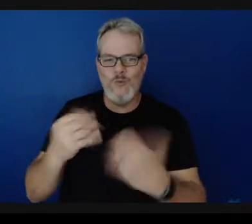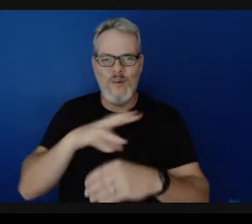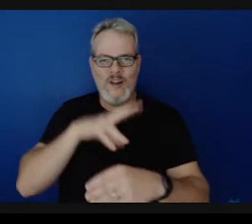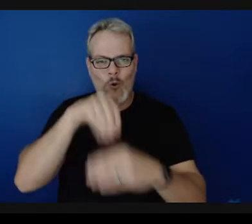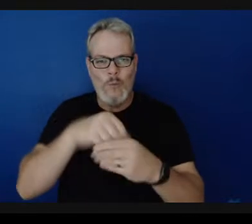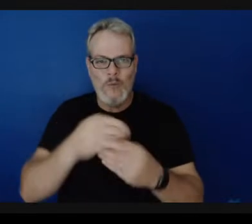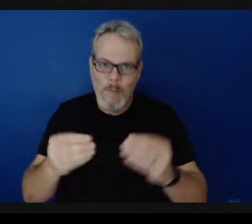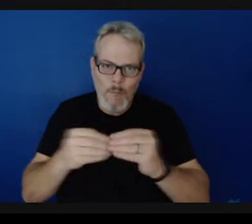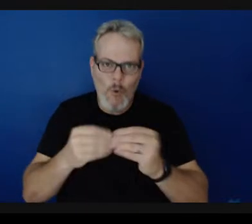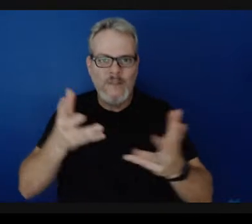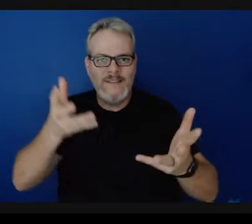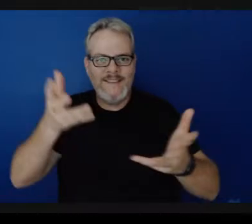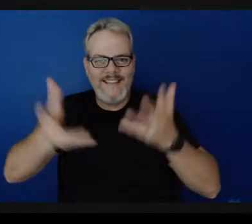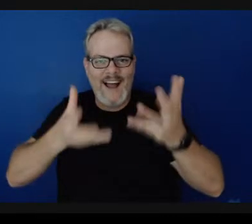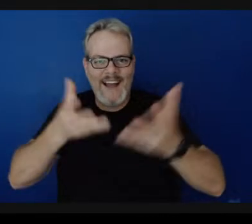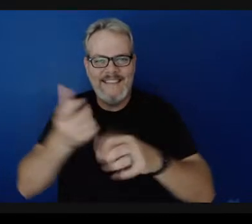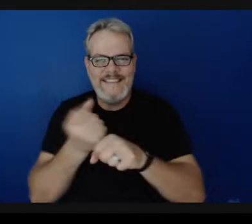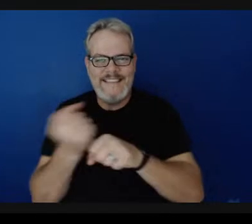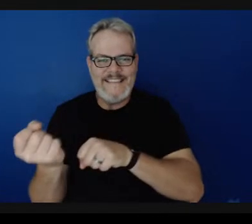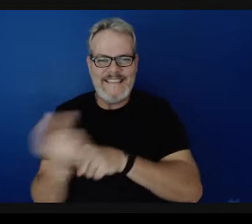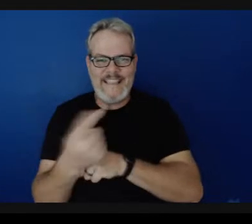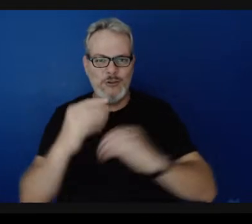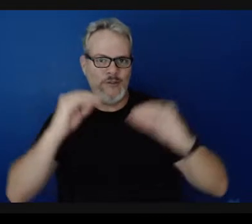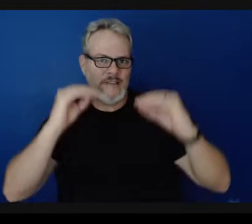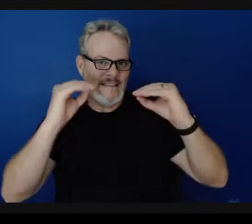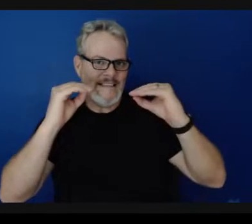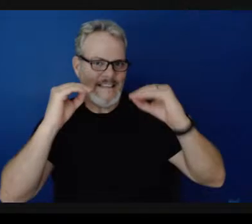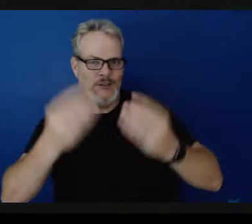year, more of that, teaching us some volcano signs.